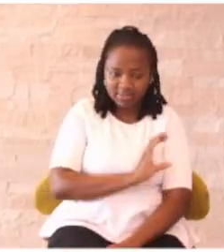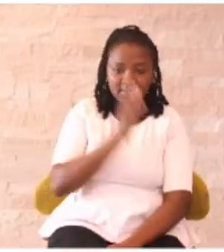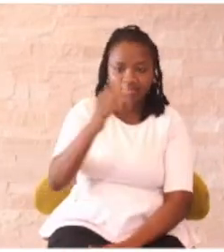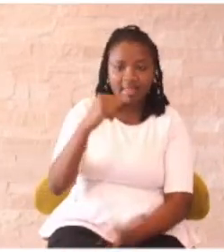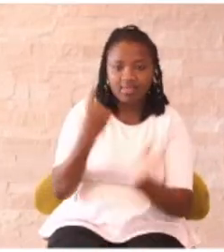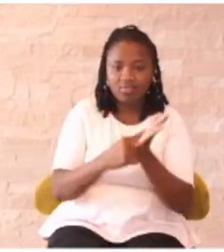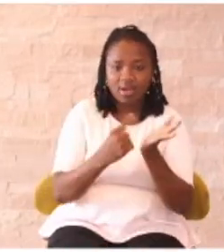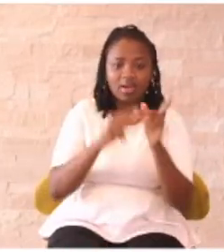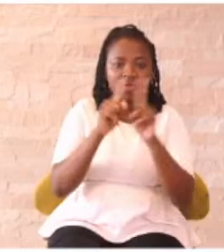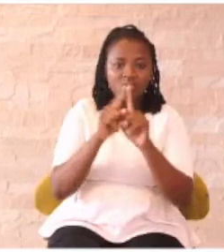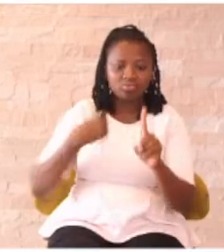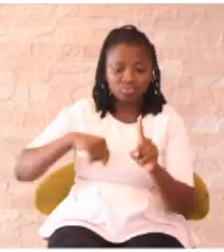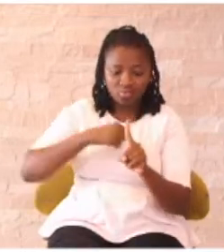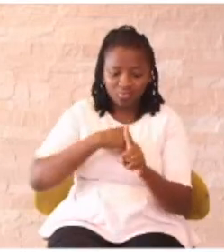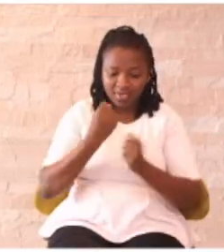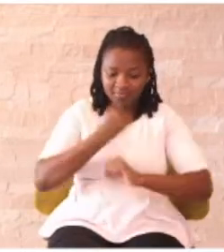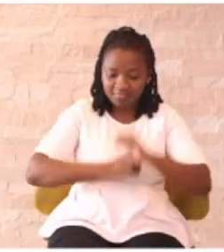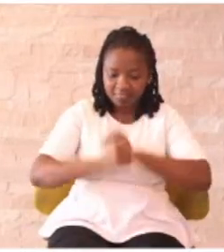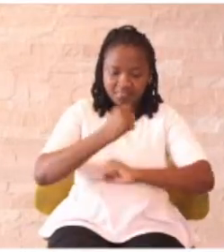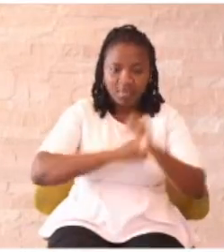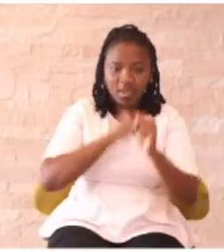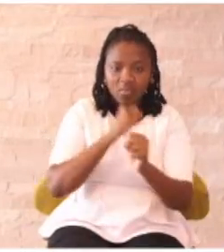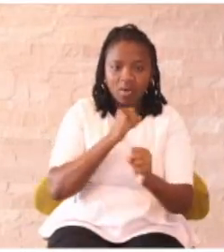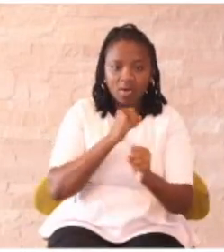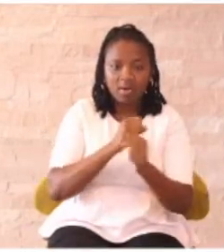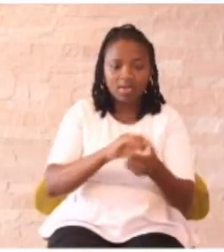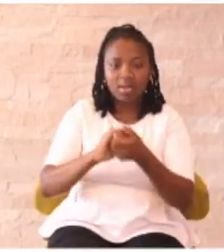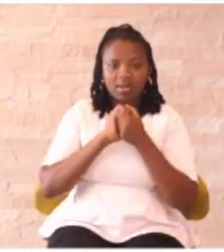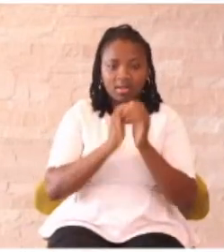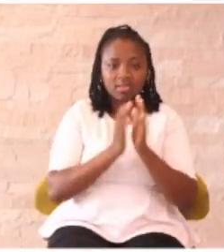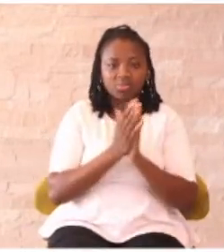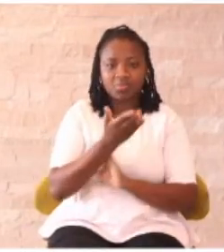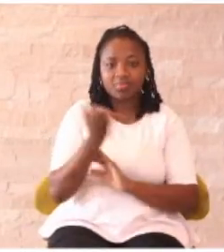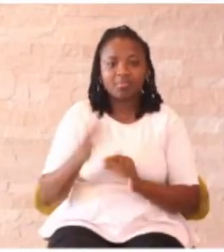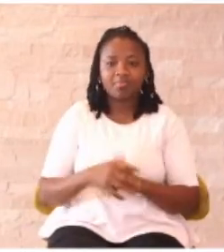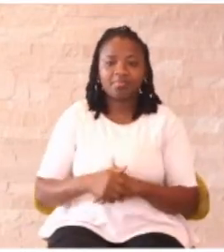and we are actively engaged.